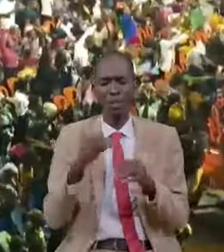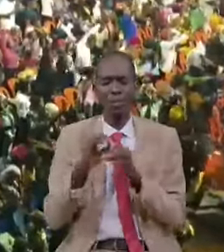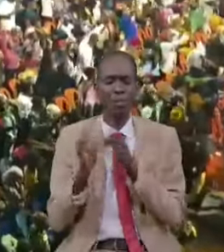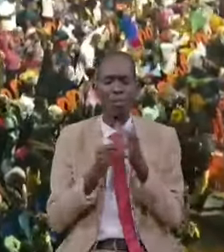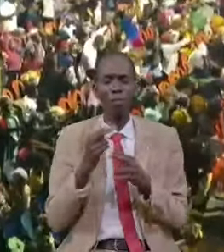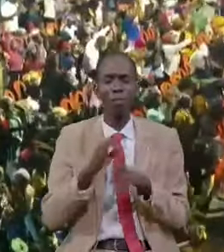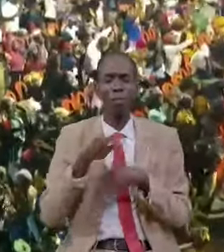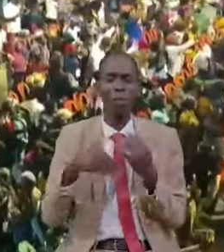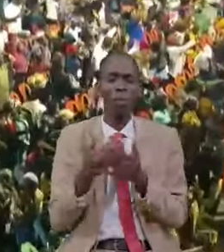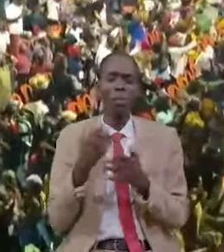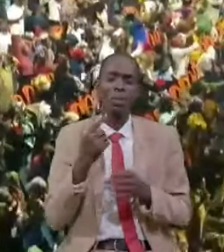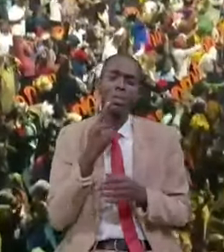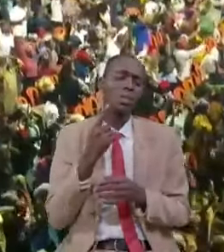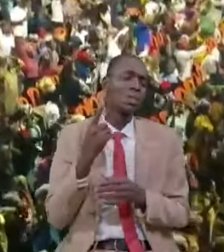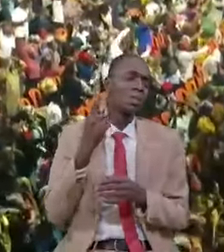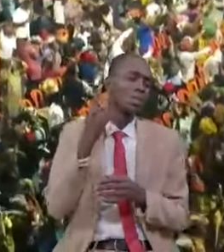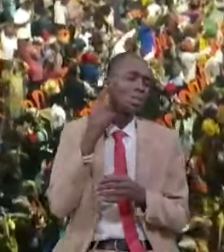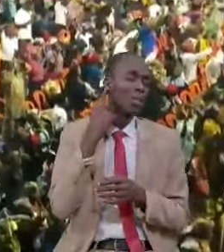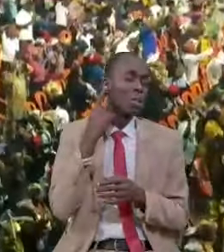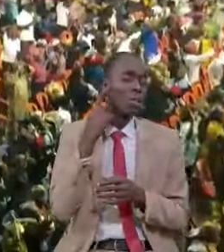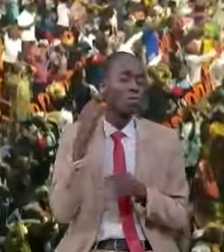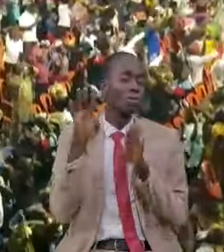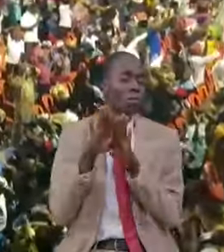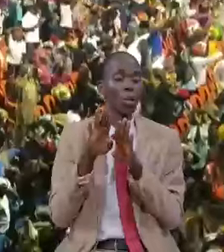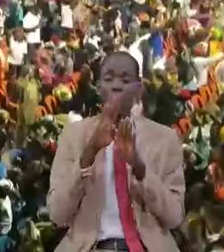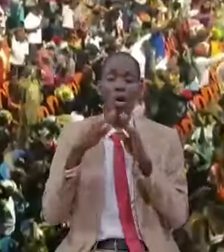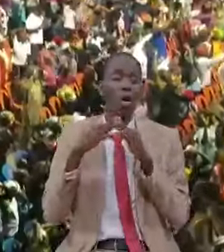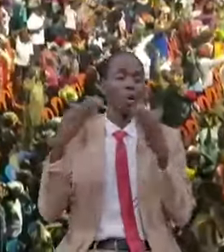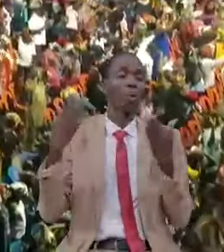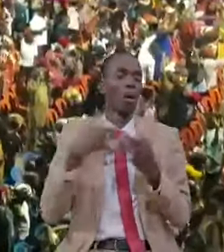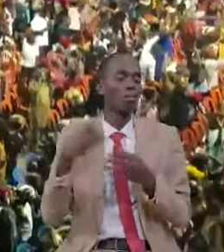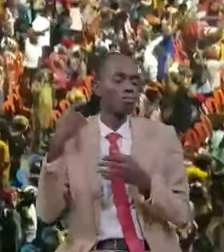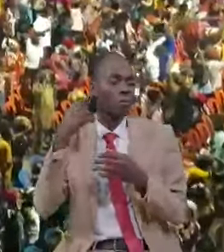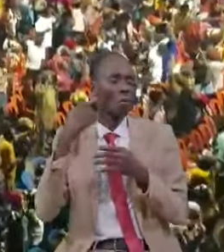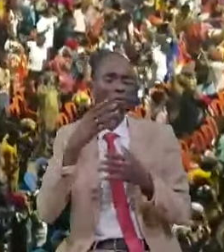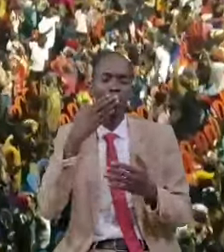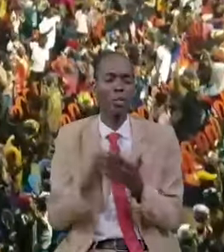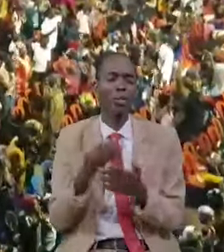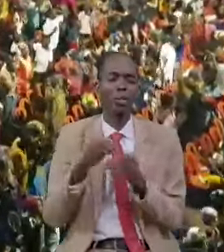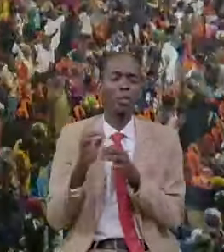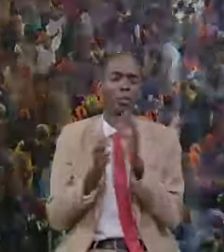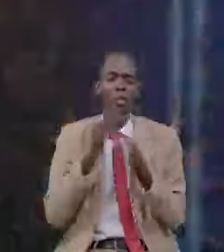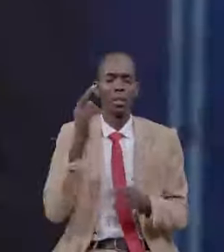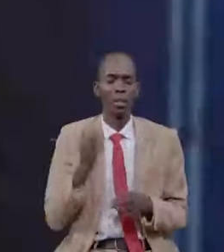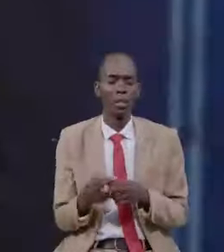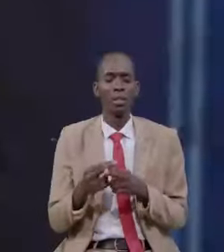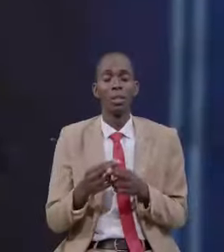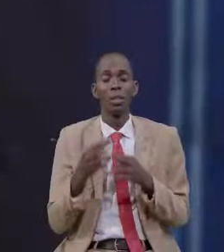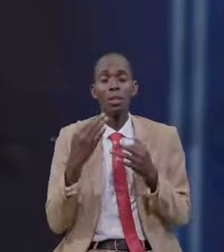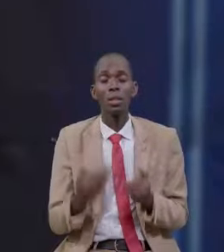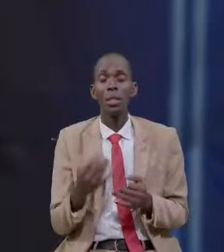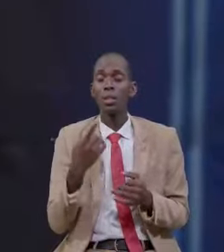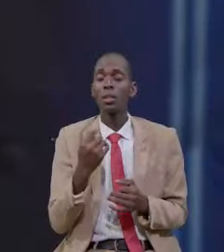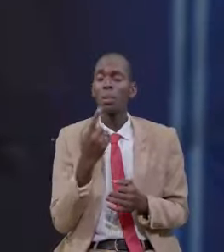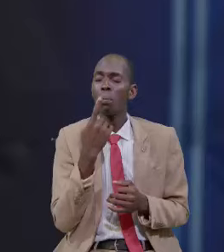deaf ears, be opened and hear well in Jesus' name. Dumb tongues,